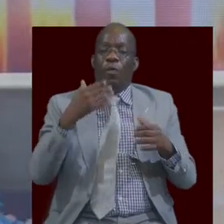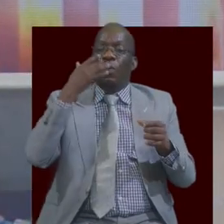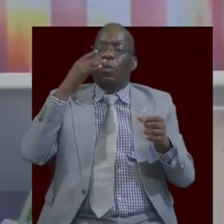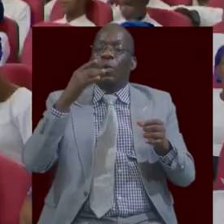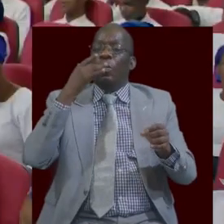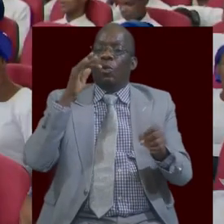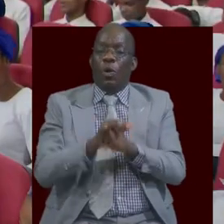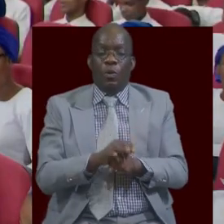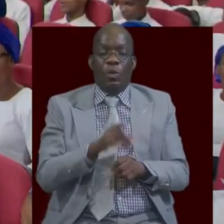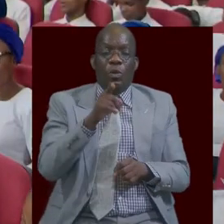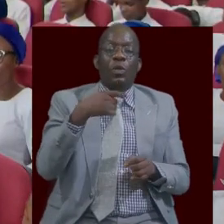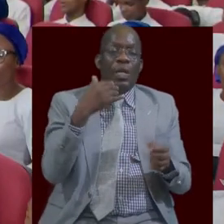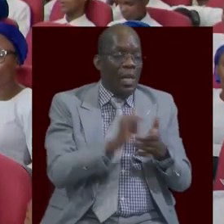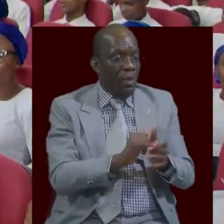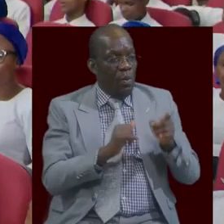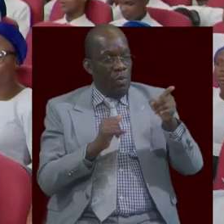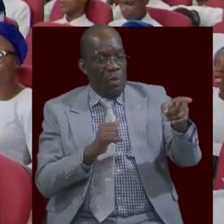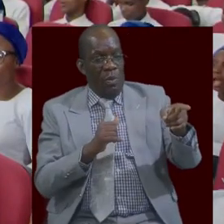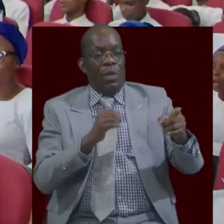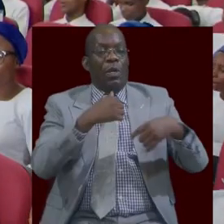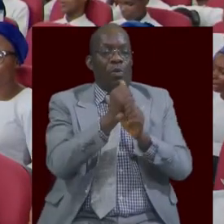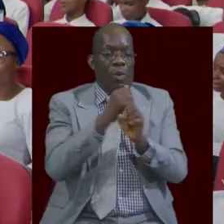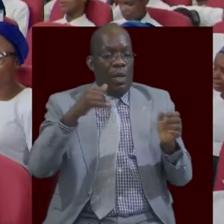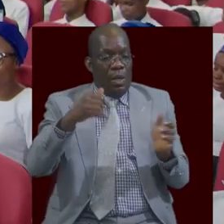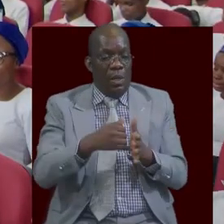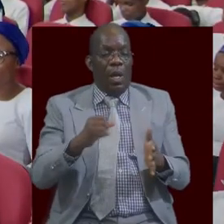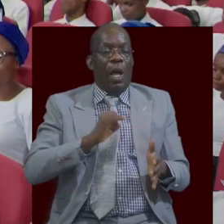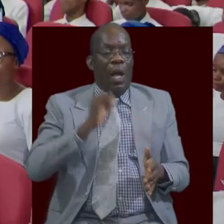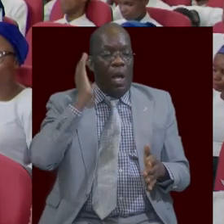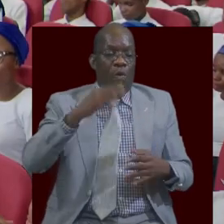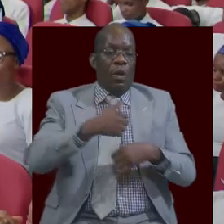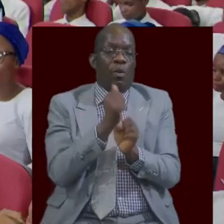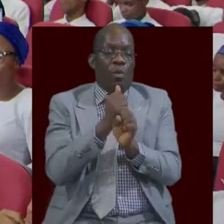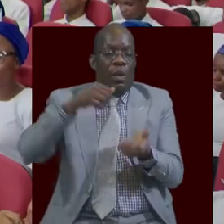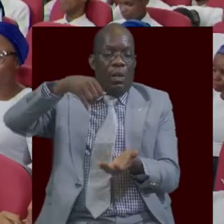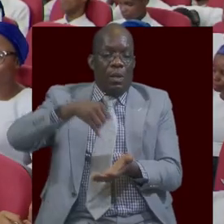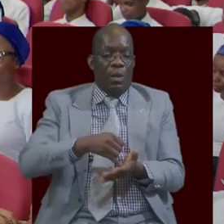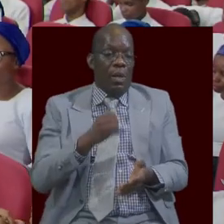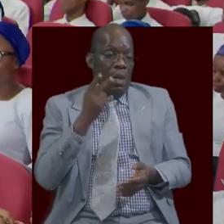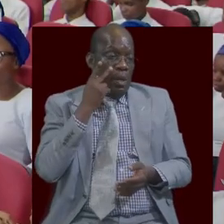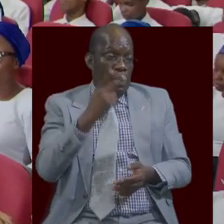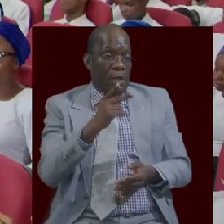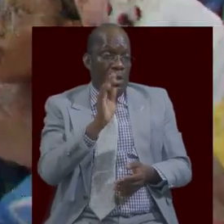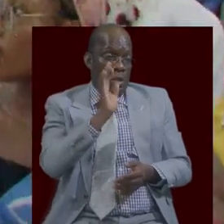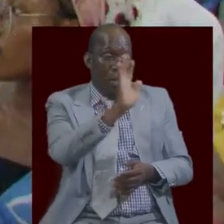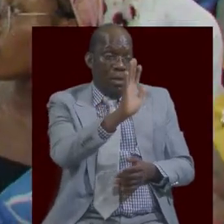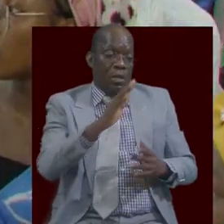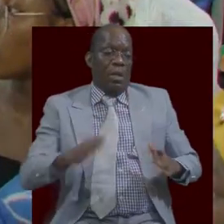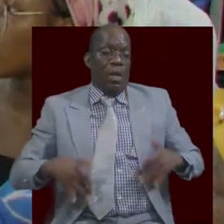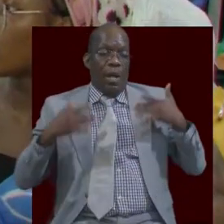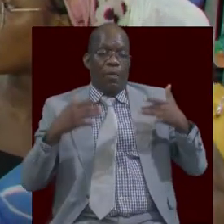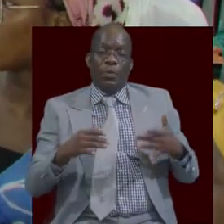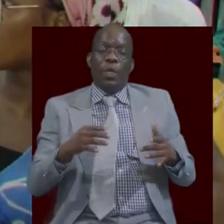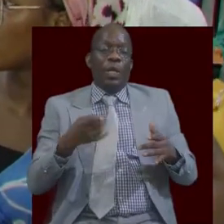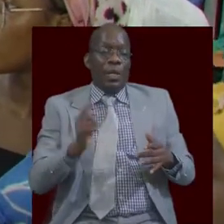I will make it. I see his life, and his life was nothing to write home